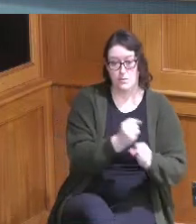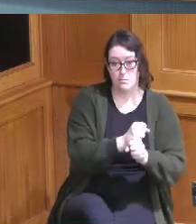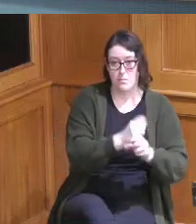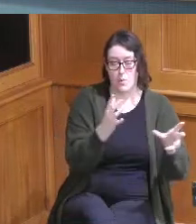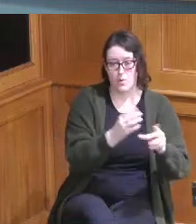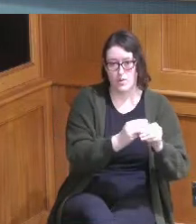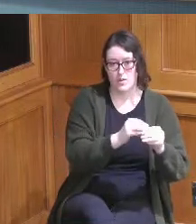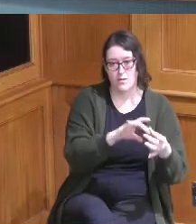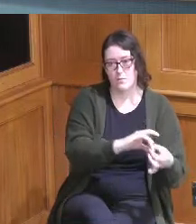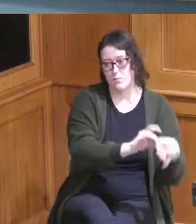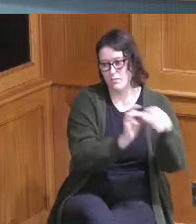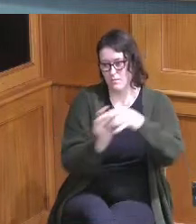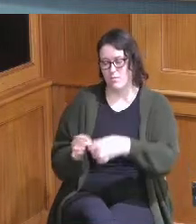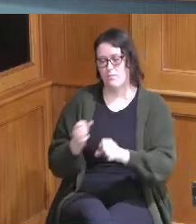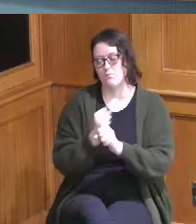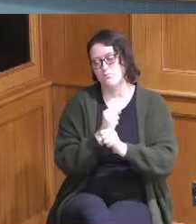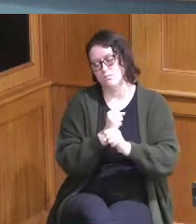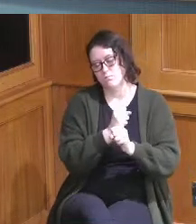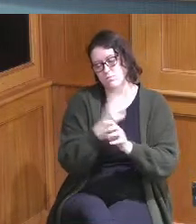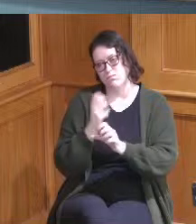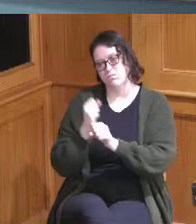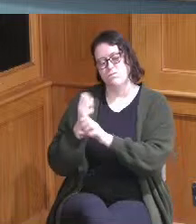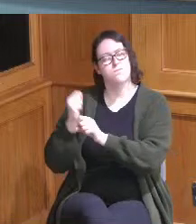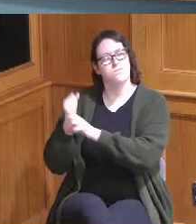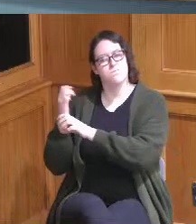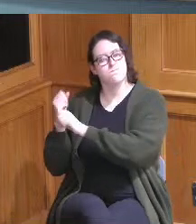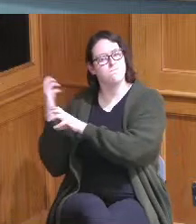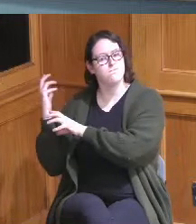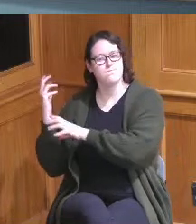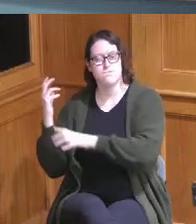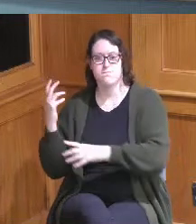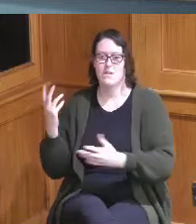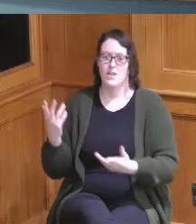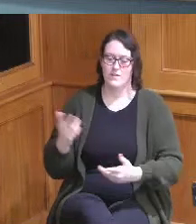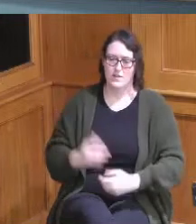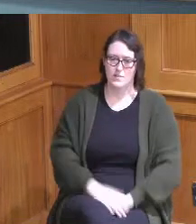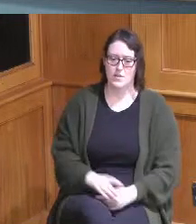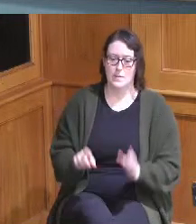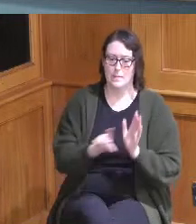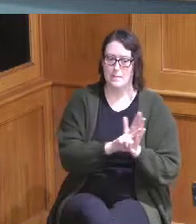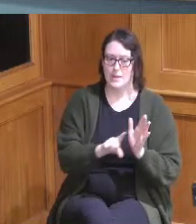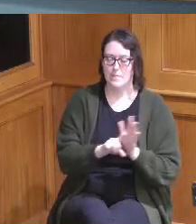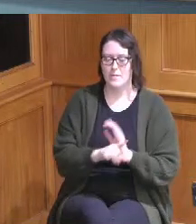it would have caused a cascading impact of explosions.